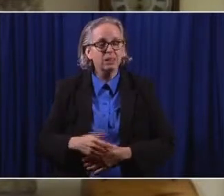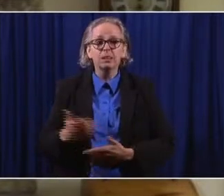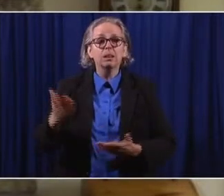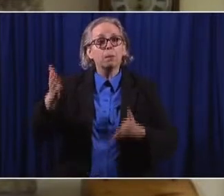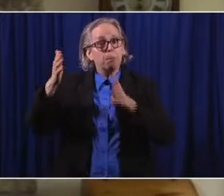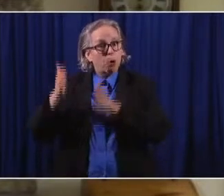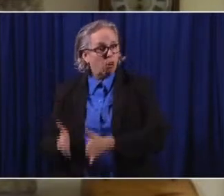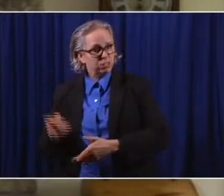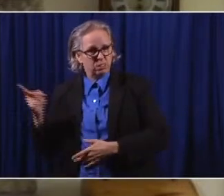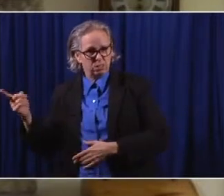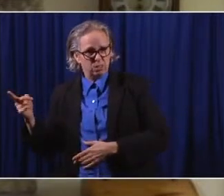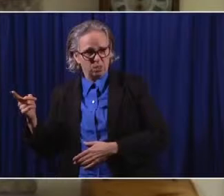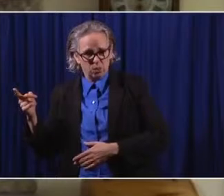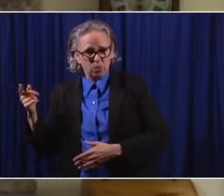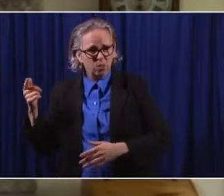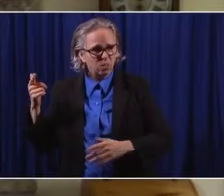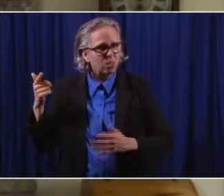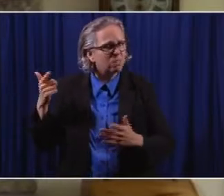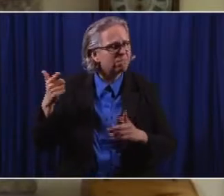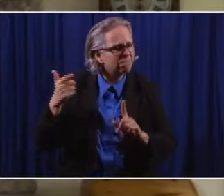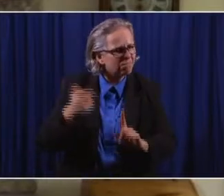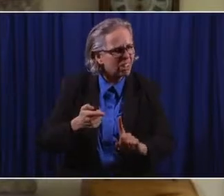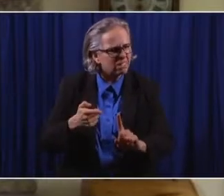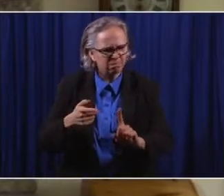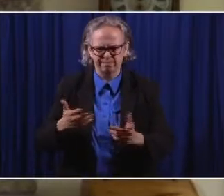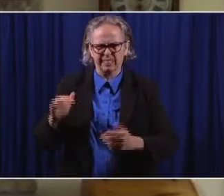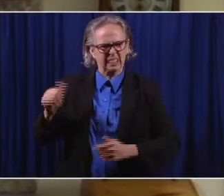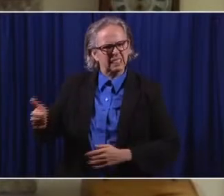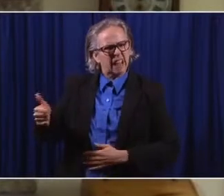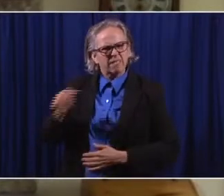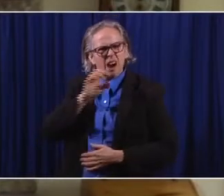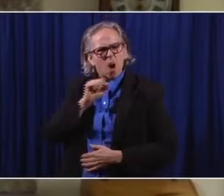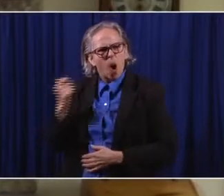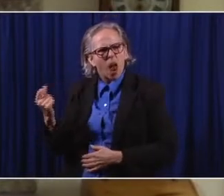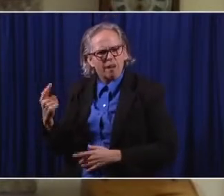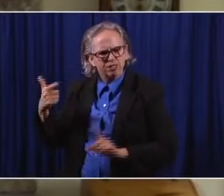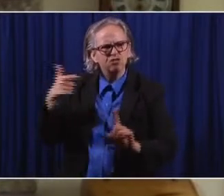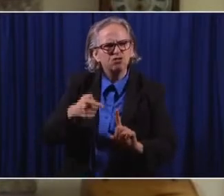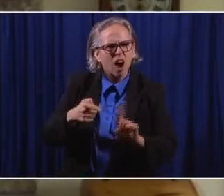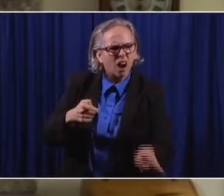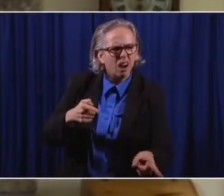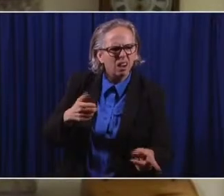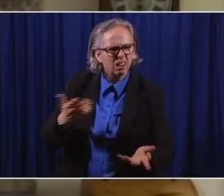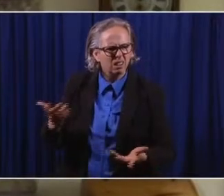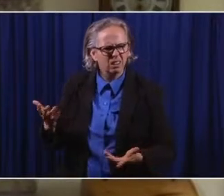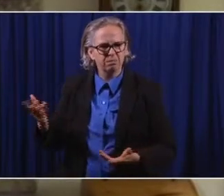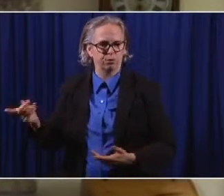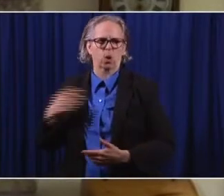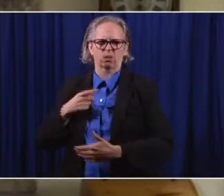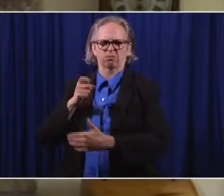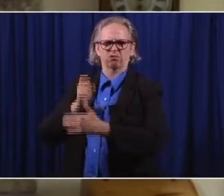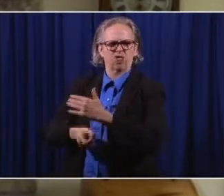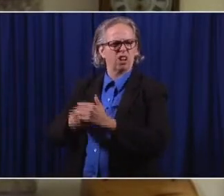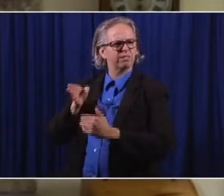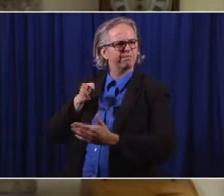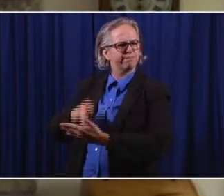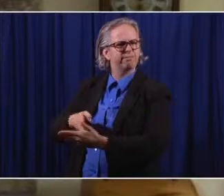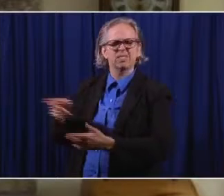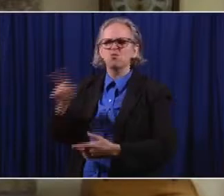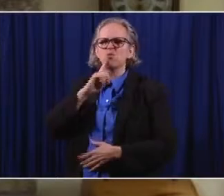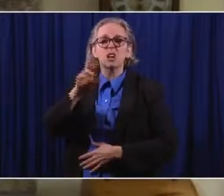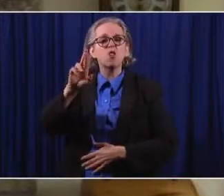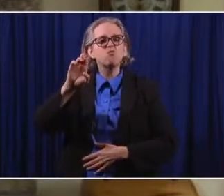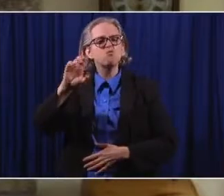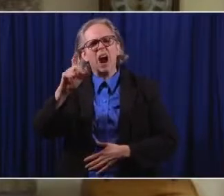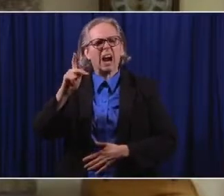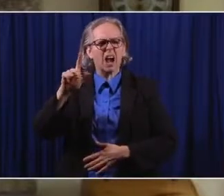years old, now charged with juvenile reckless homicide. Authorities are investigating how the child managed to get the